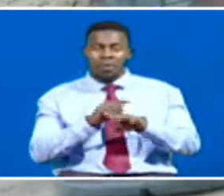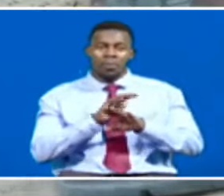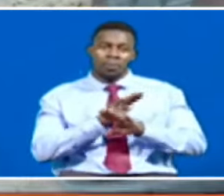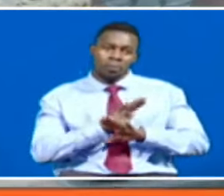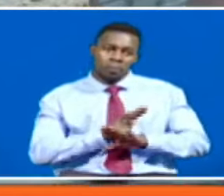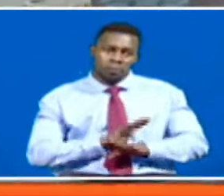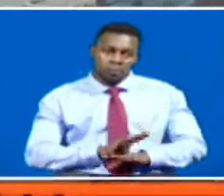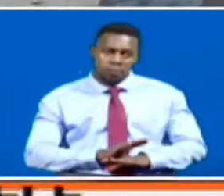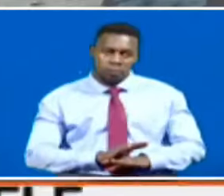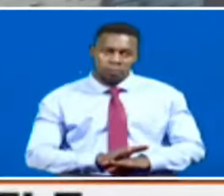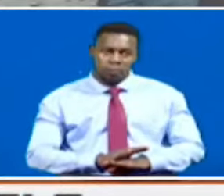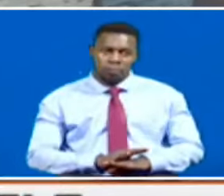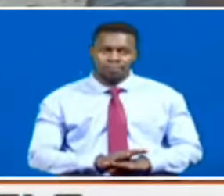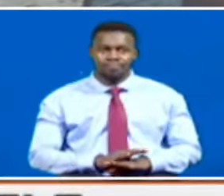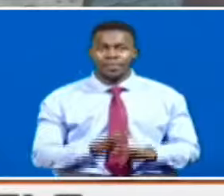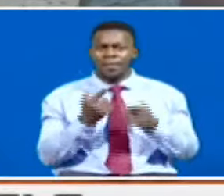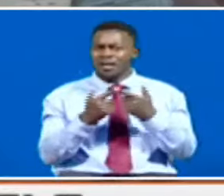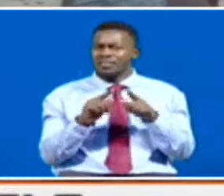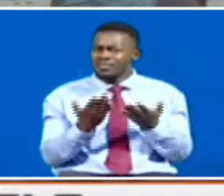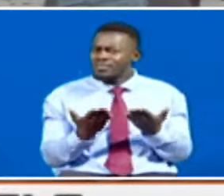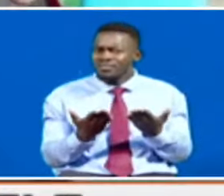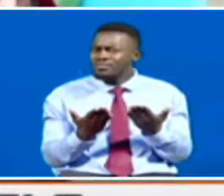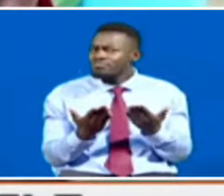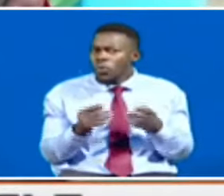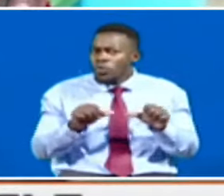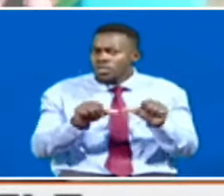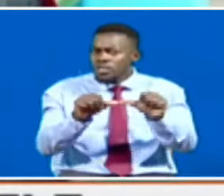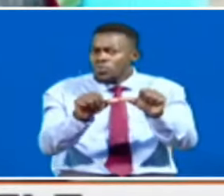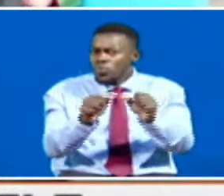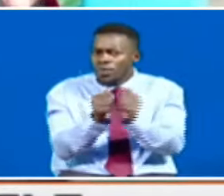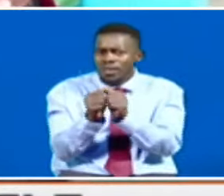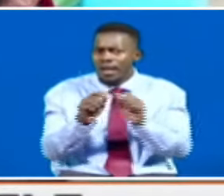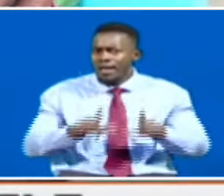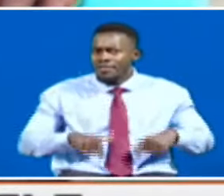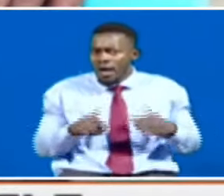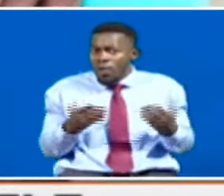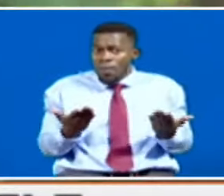But how has he been coping with life with his condition?